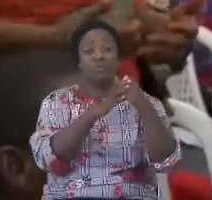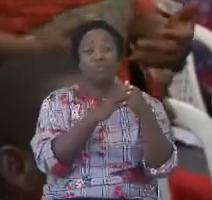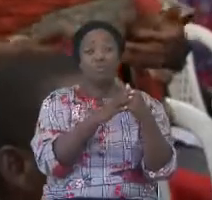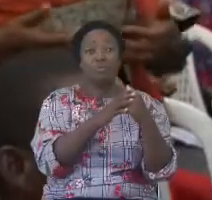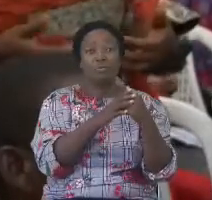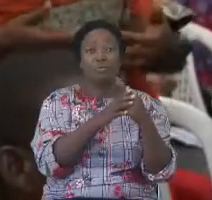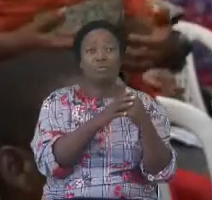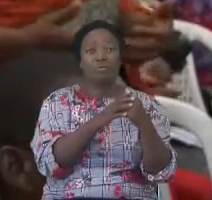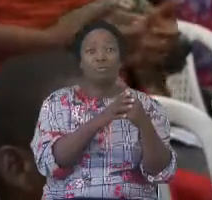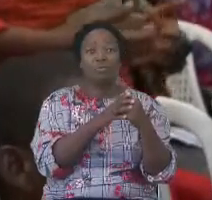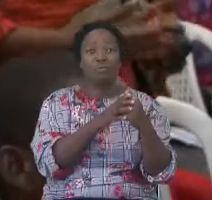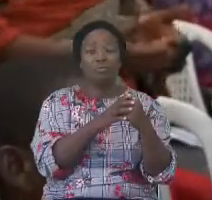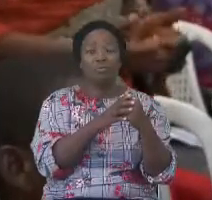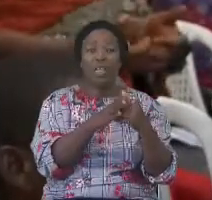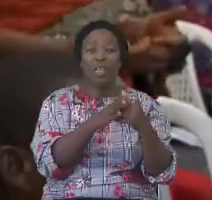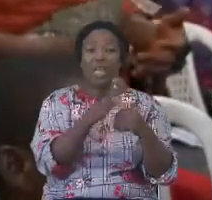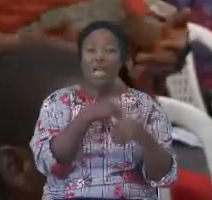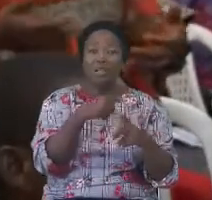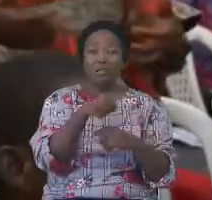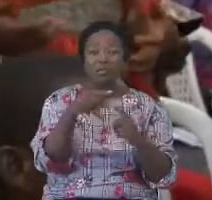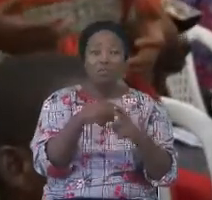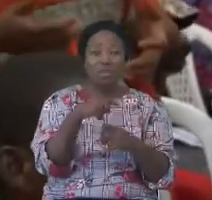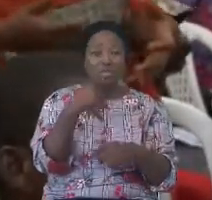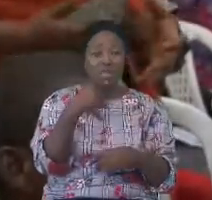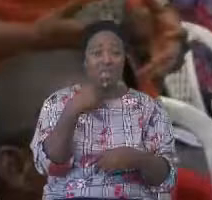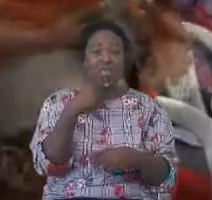is satisfactory to heaven